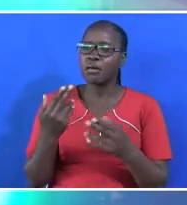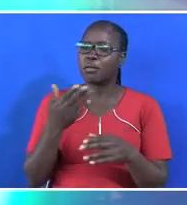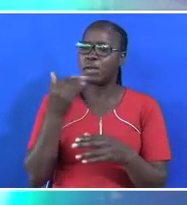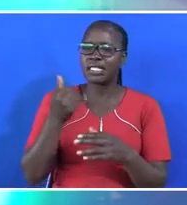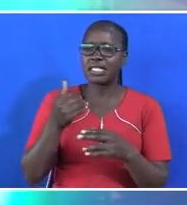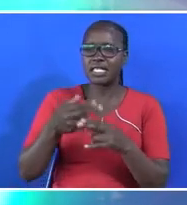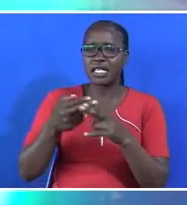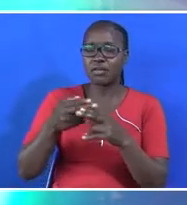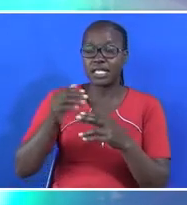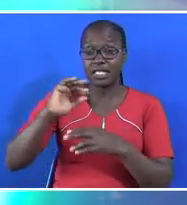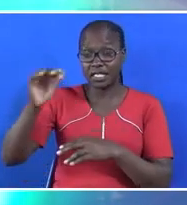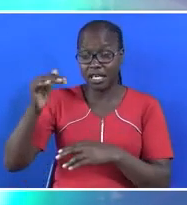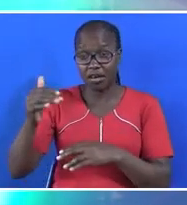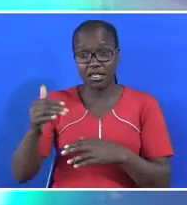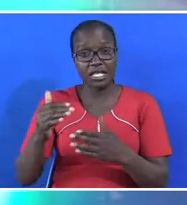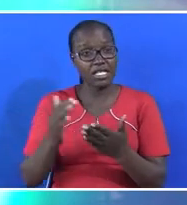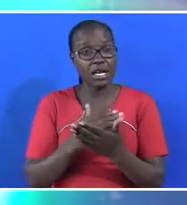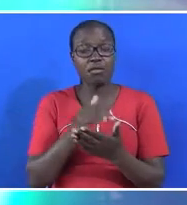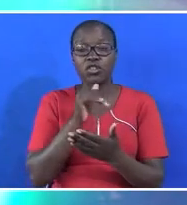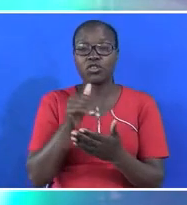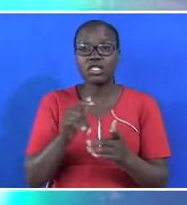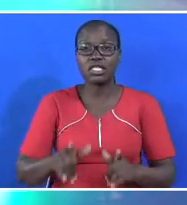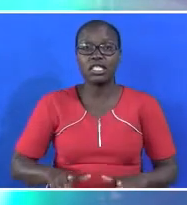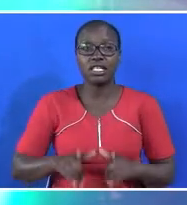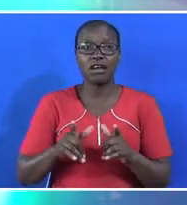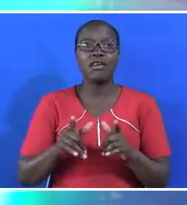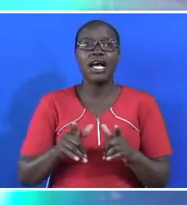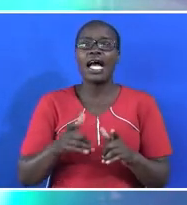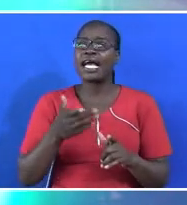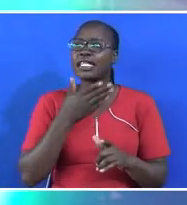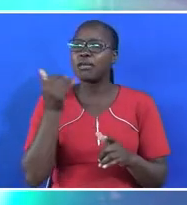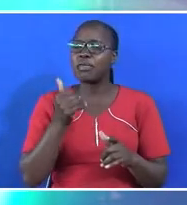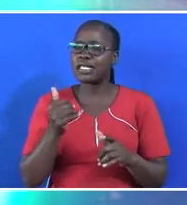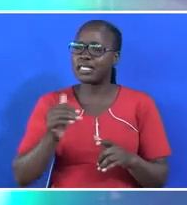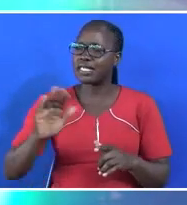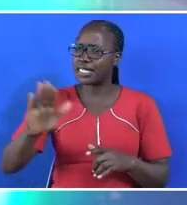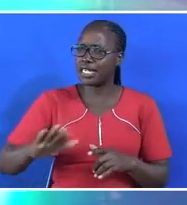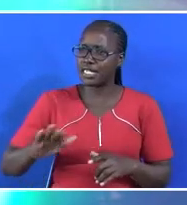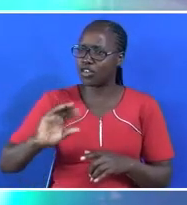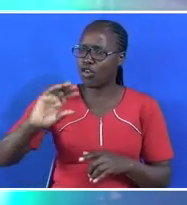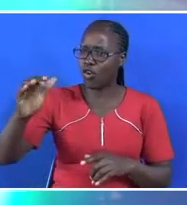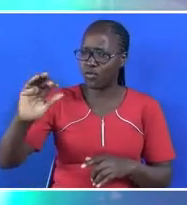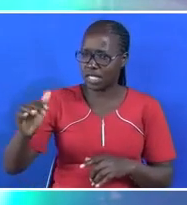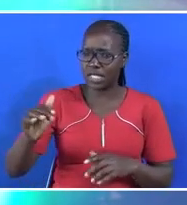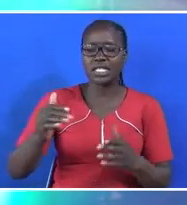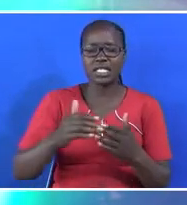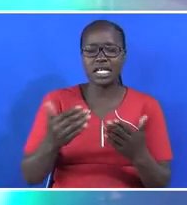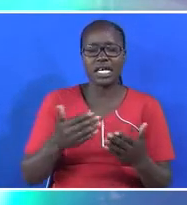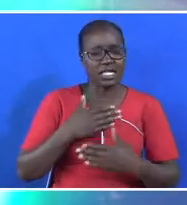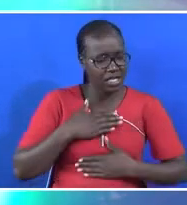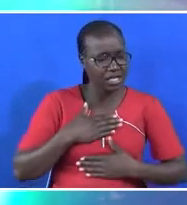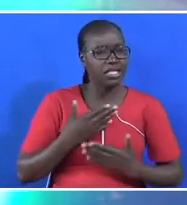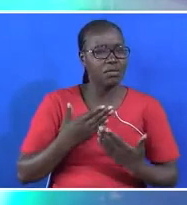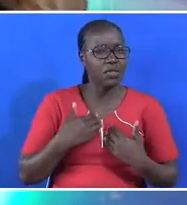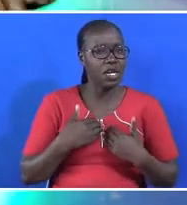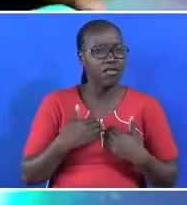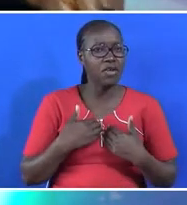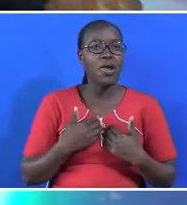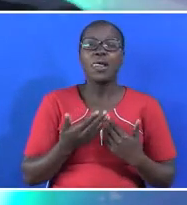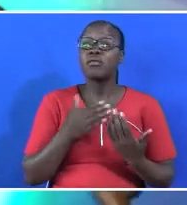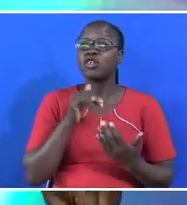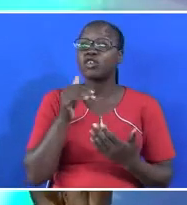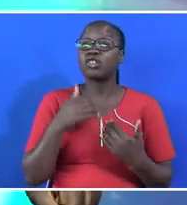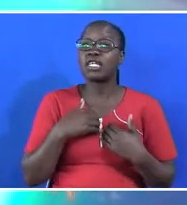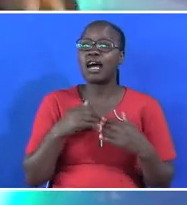who God honors may not live in the leafy suburbs of this city. Those who God honors may not have a proper